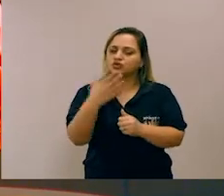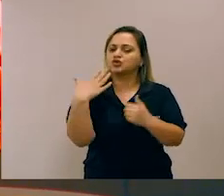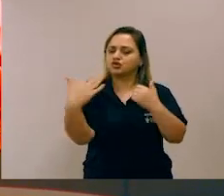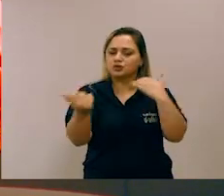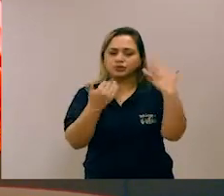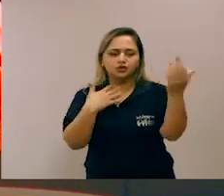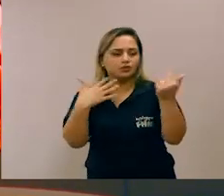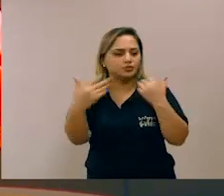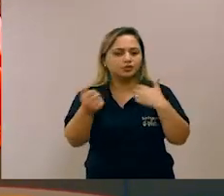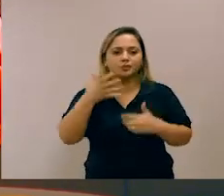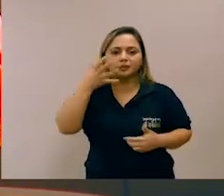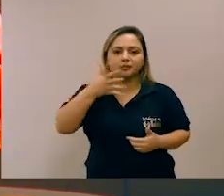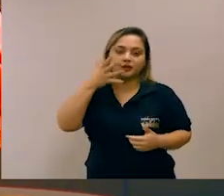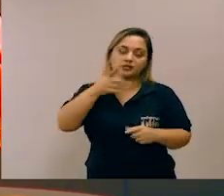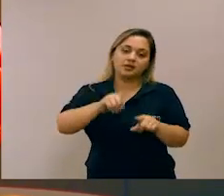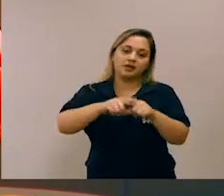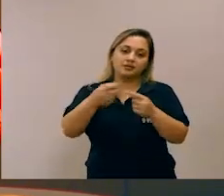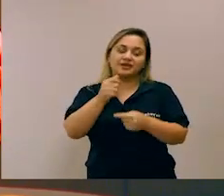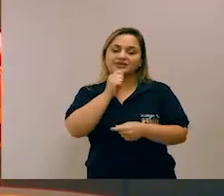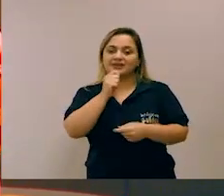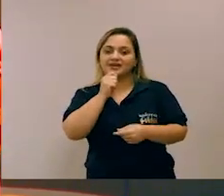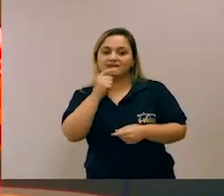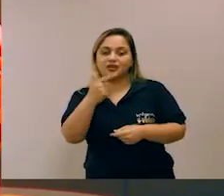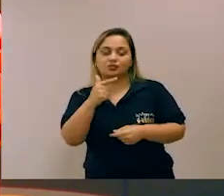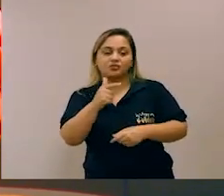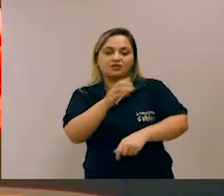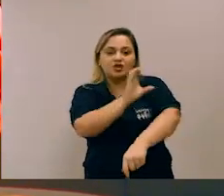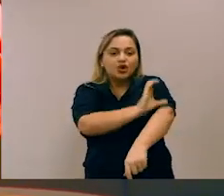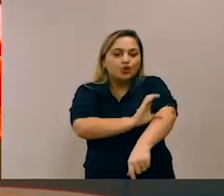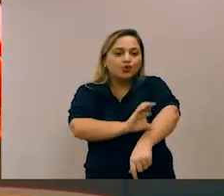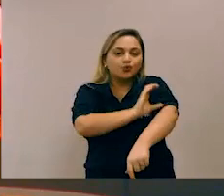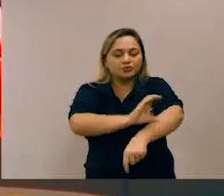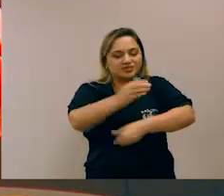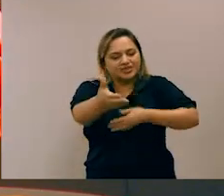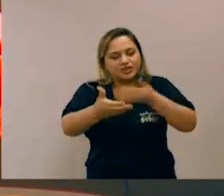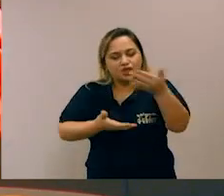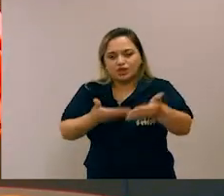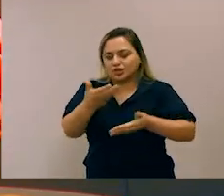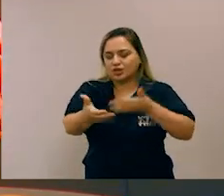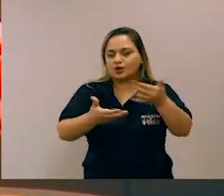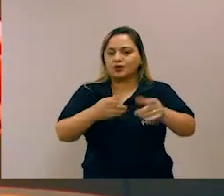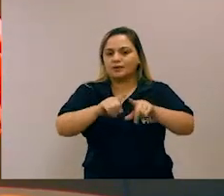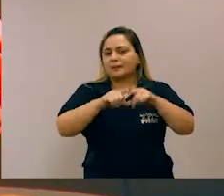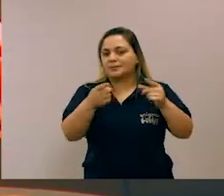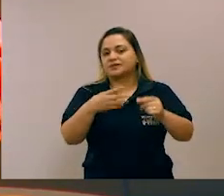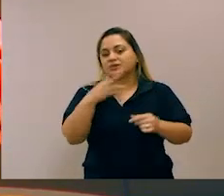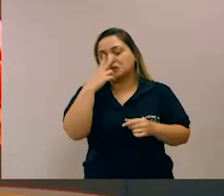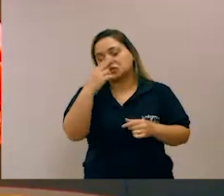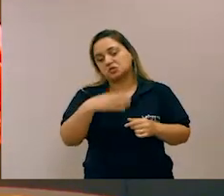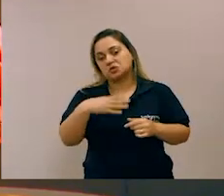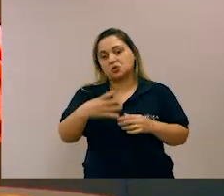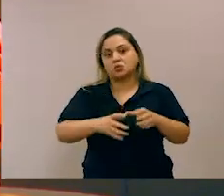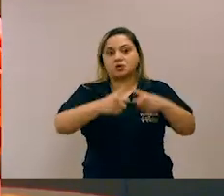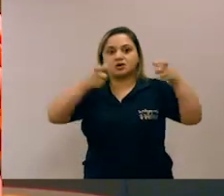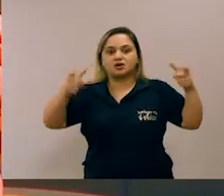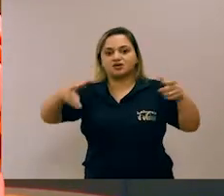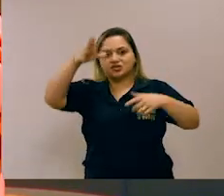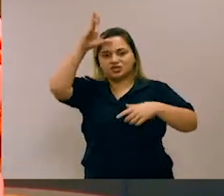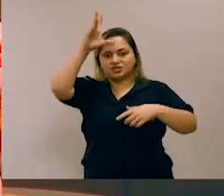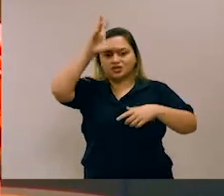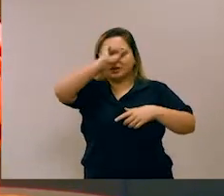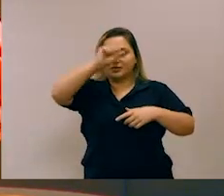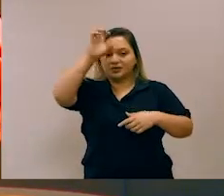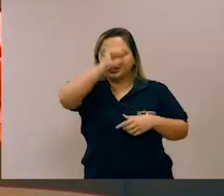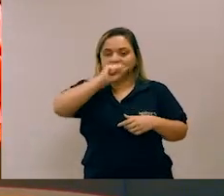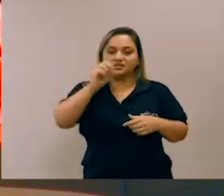they have been asking us to share, but we haven't had enough time to do that. And so the greatest learning is going to be to